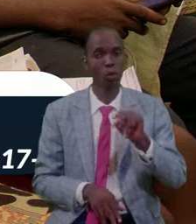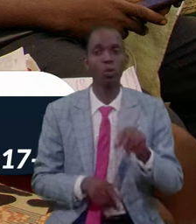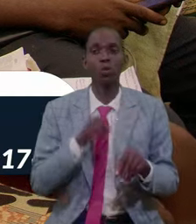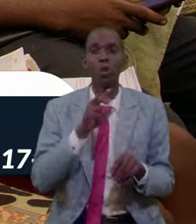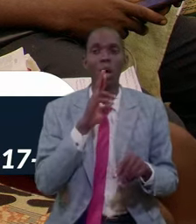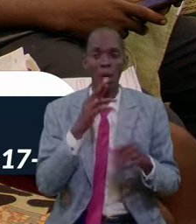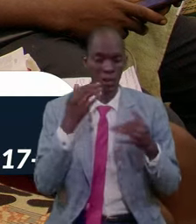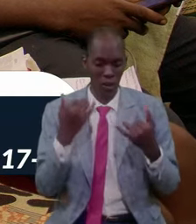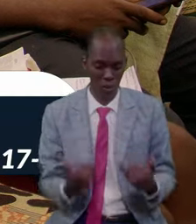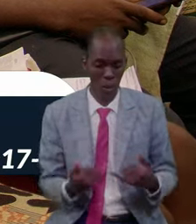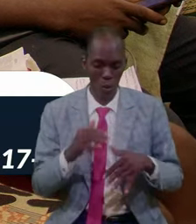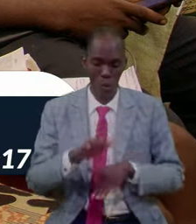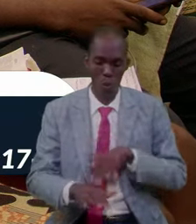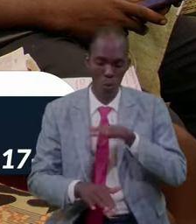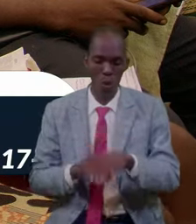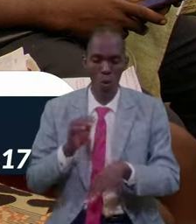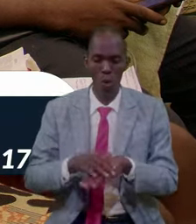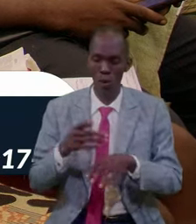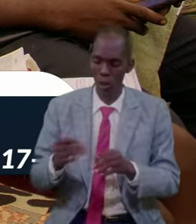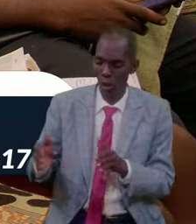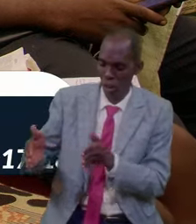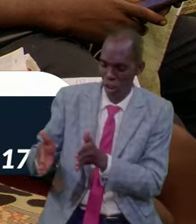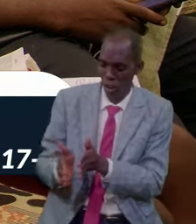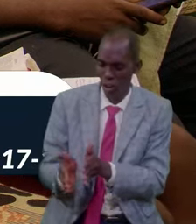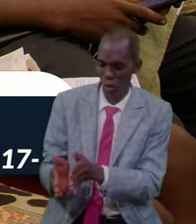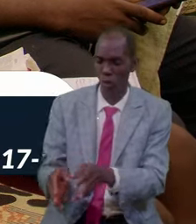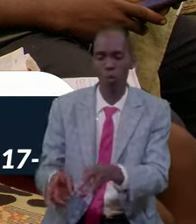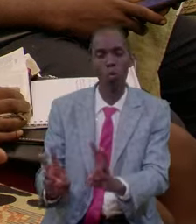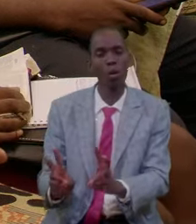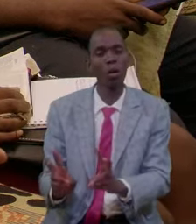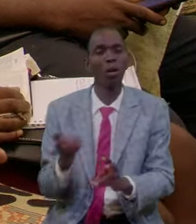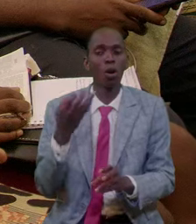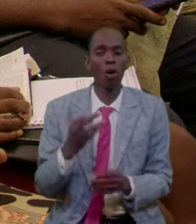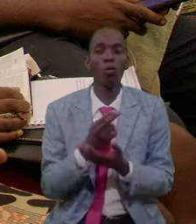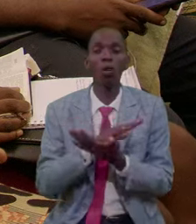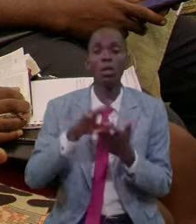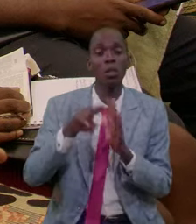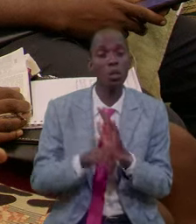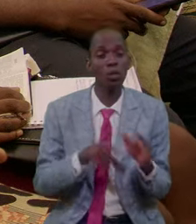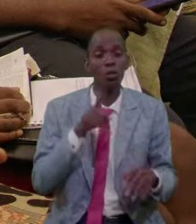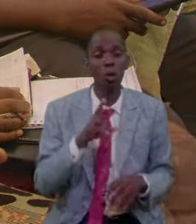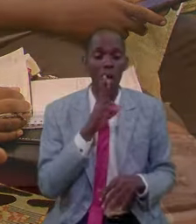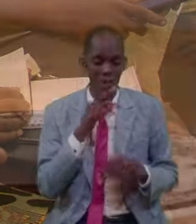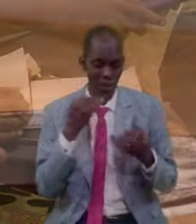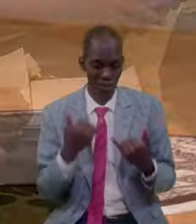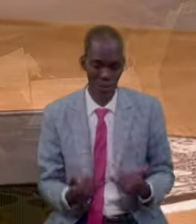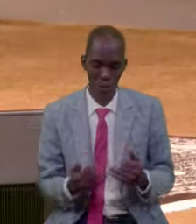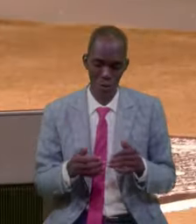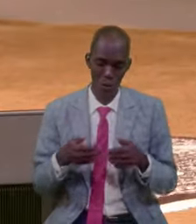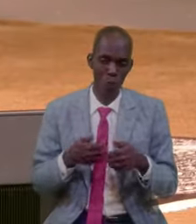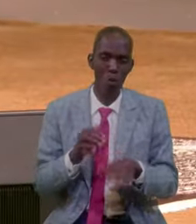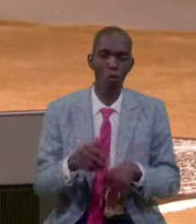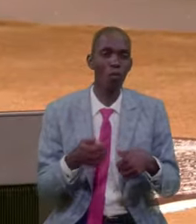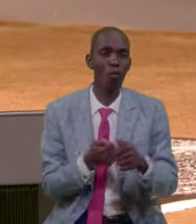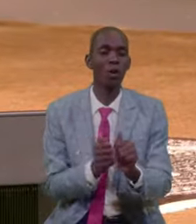the narrow way, on the highway of holiness, and you're walking in a steadfast way.